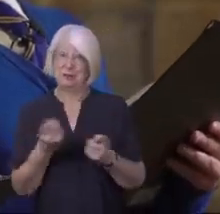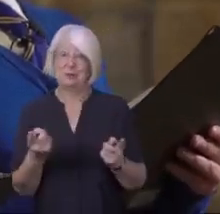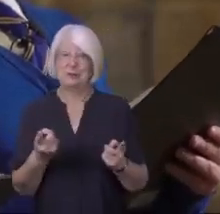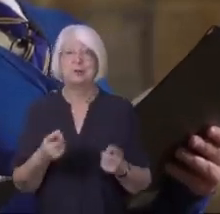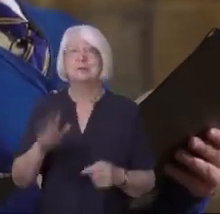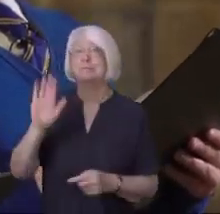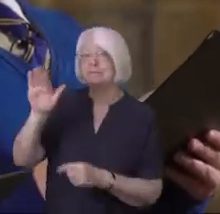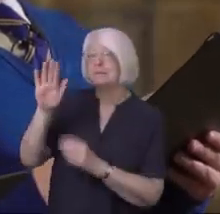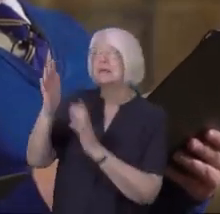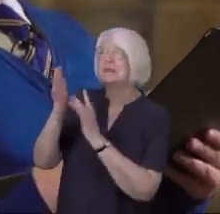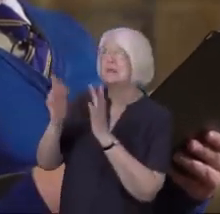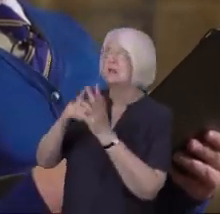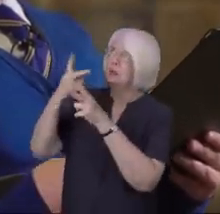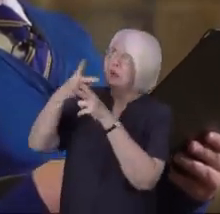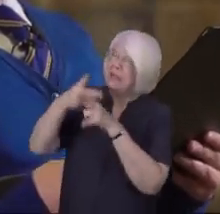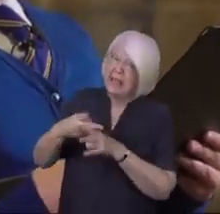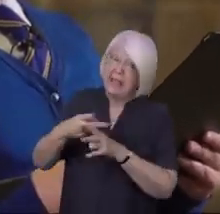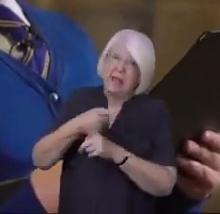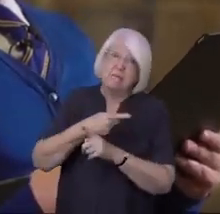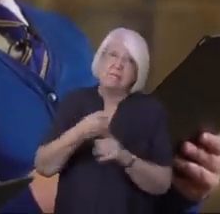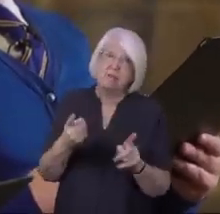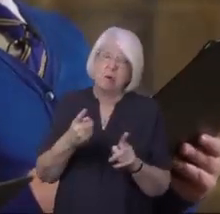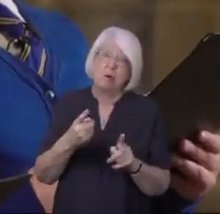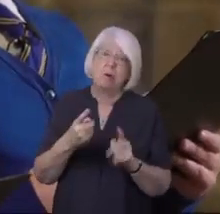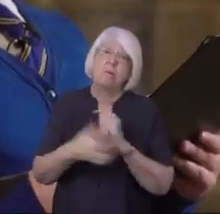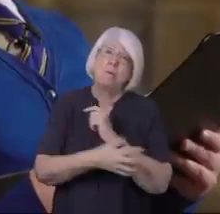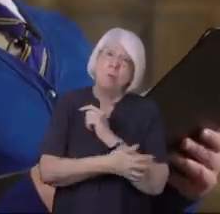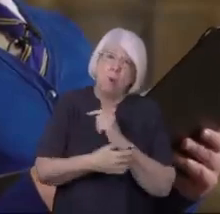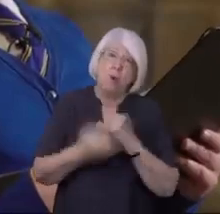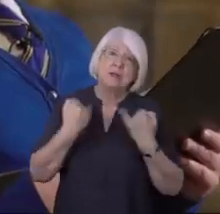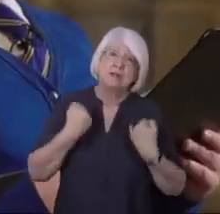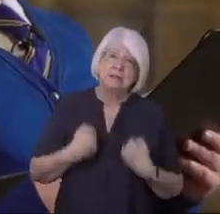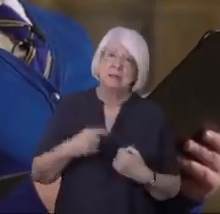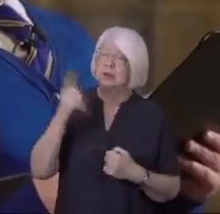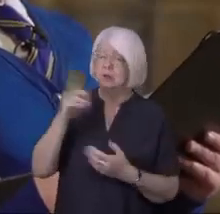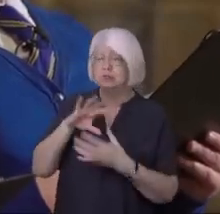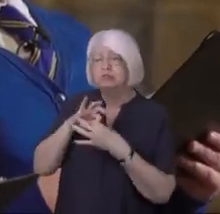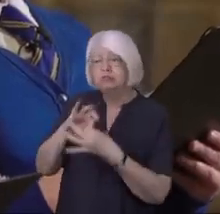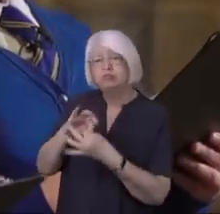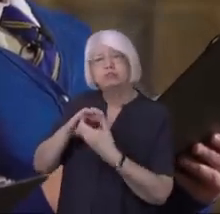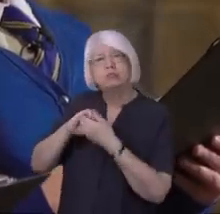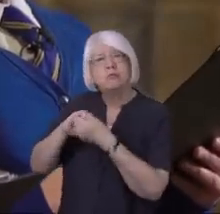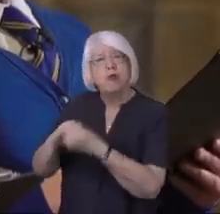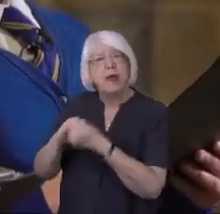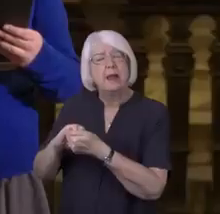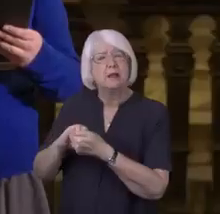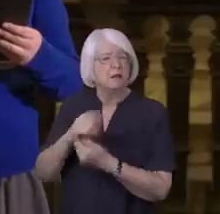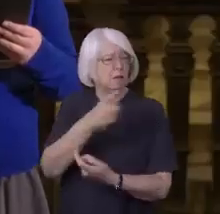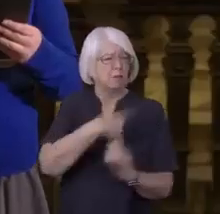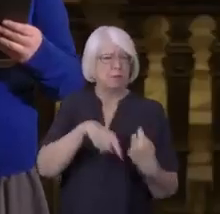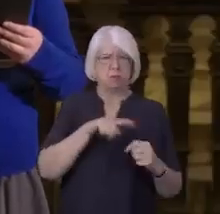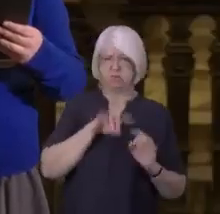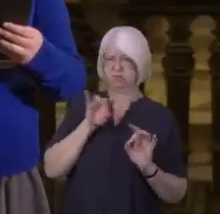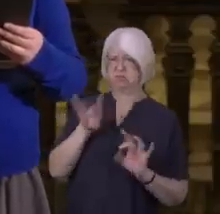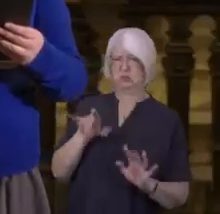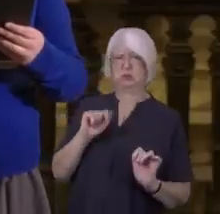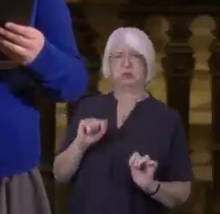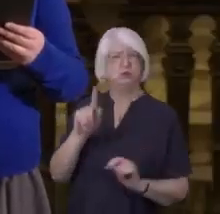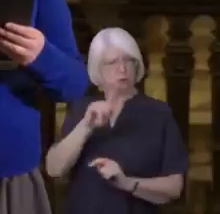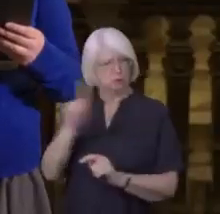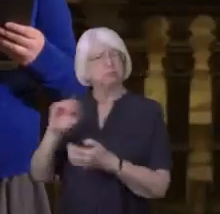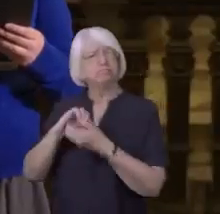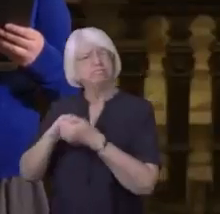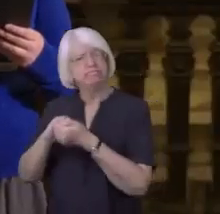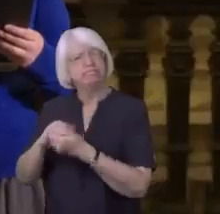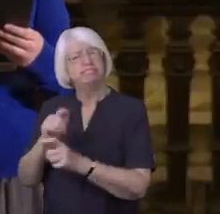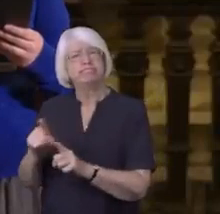Jesus, you cared for those who were poor and those who were sick, and you made friends with the people that nobody else would love. We pray for those